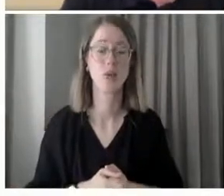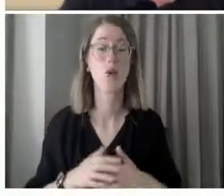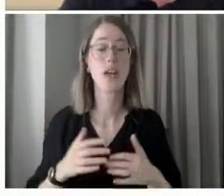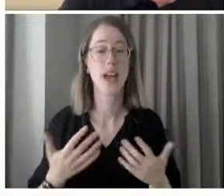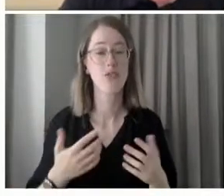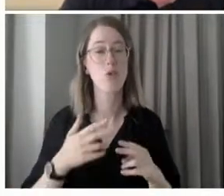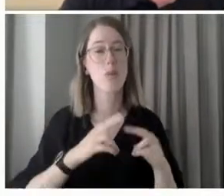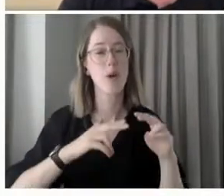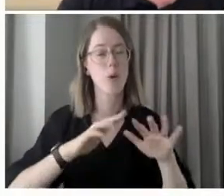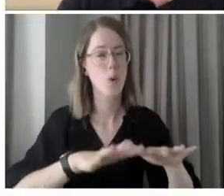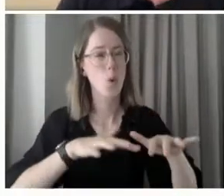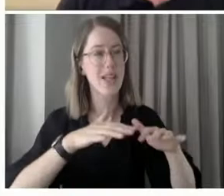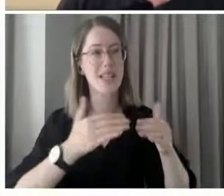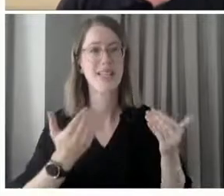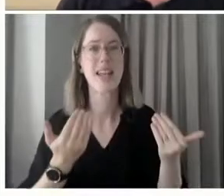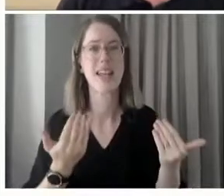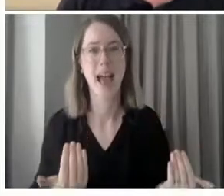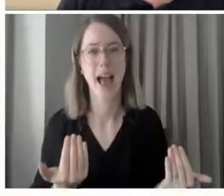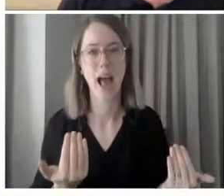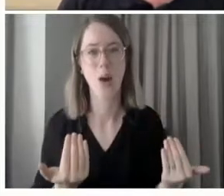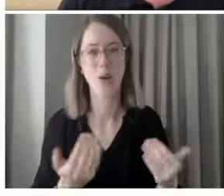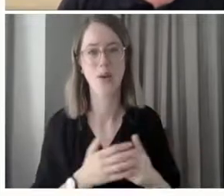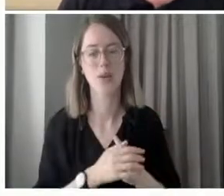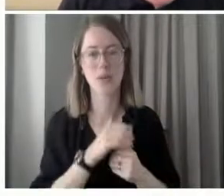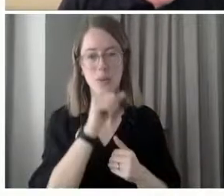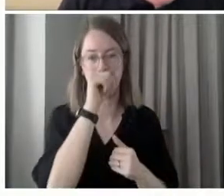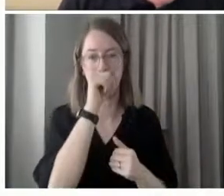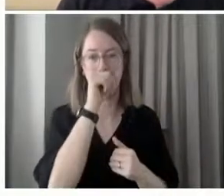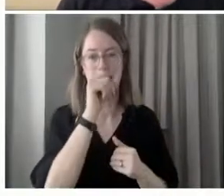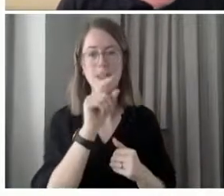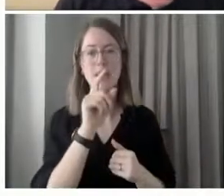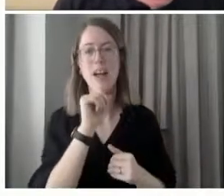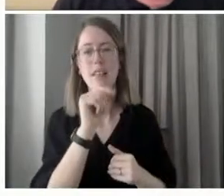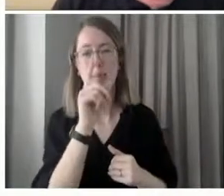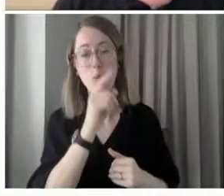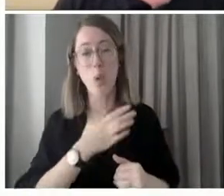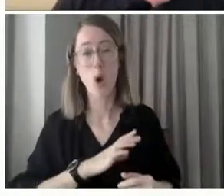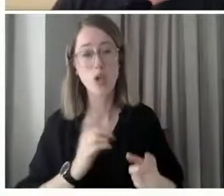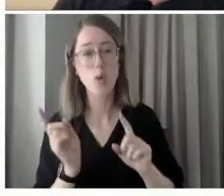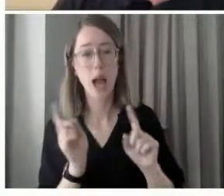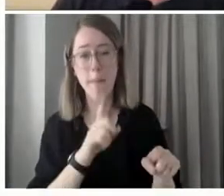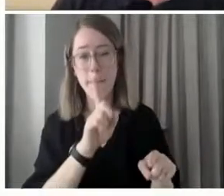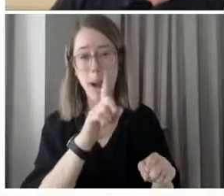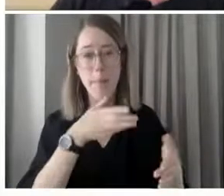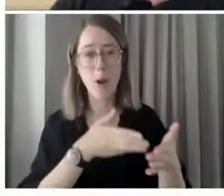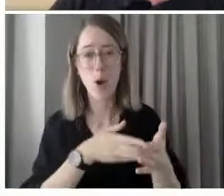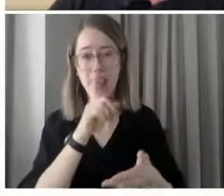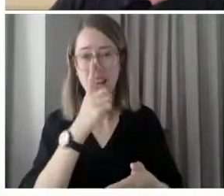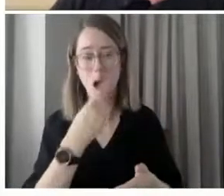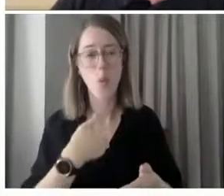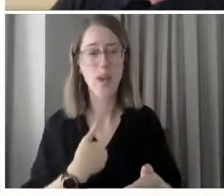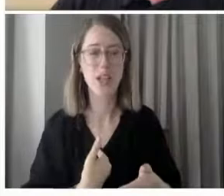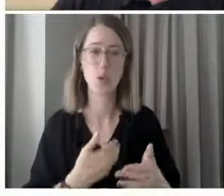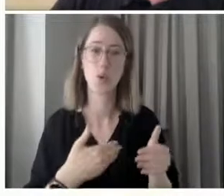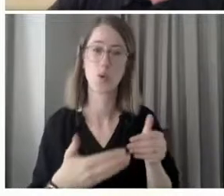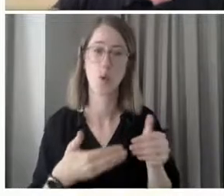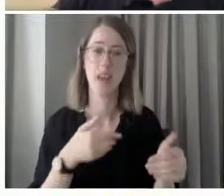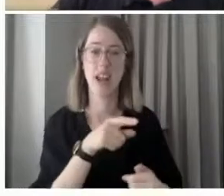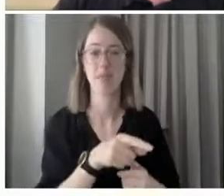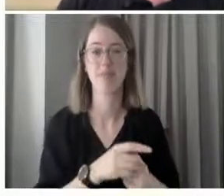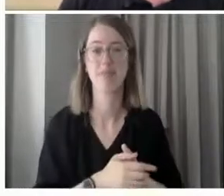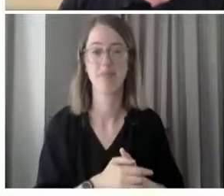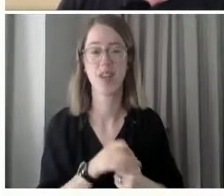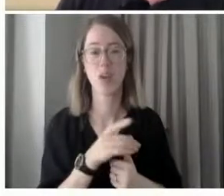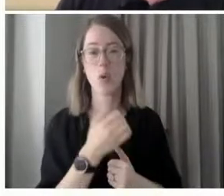audiences, and we have to build them now. And if there are people who want to come to our events but can't, then we need to do something about it. And these figures